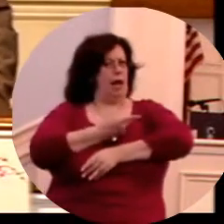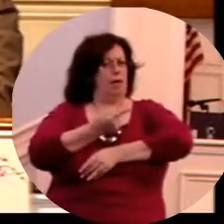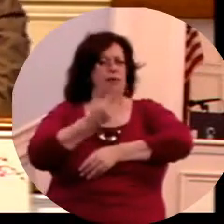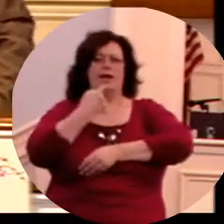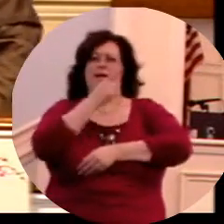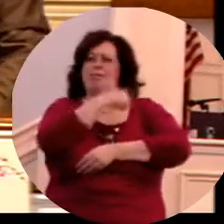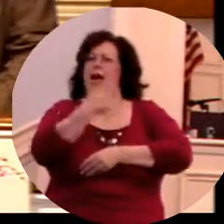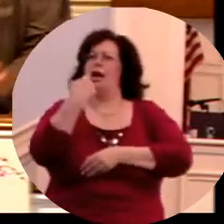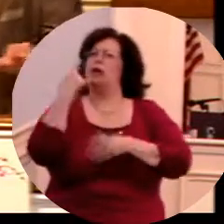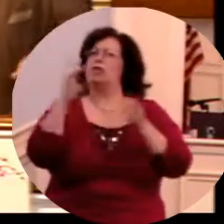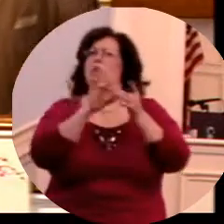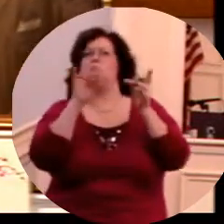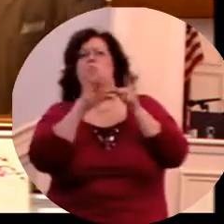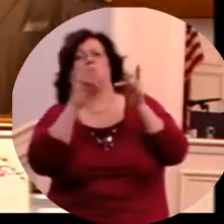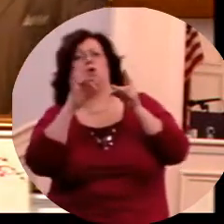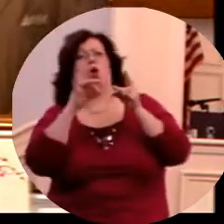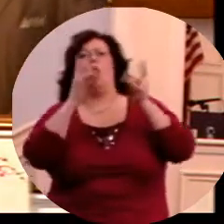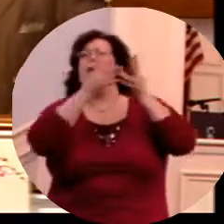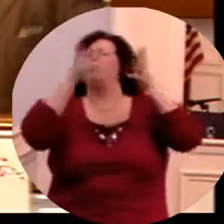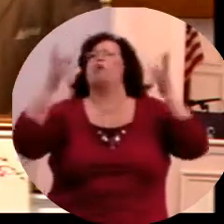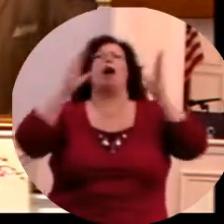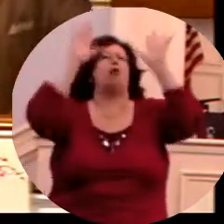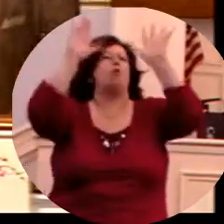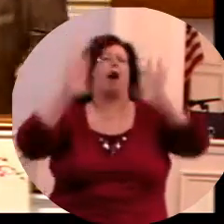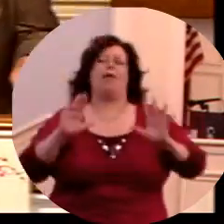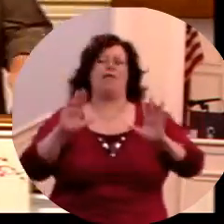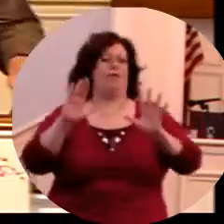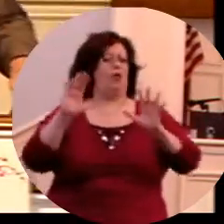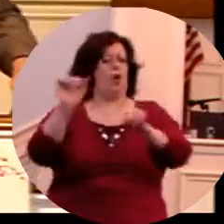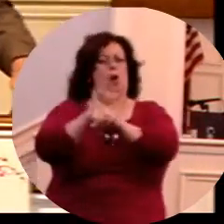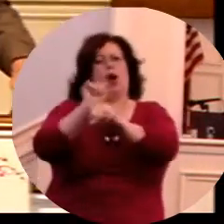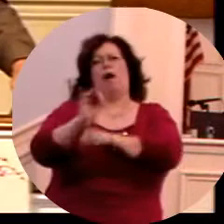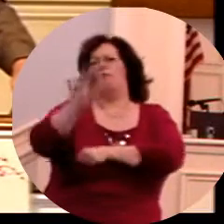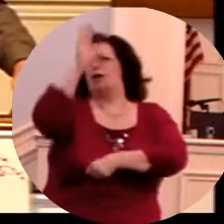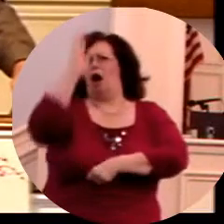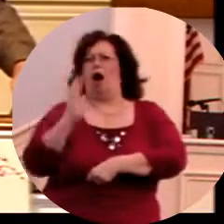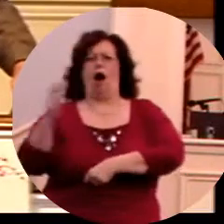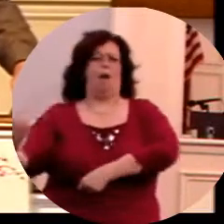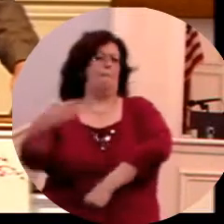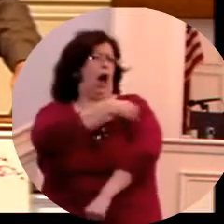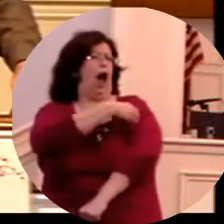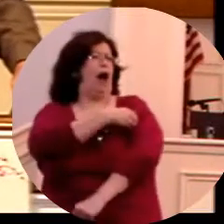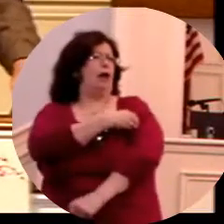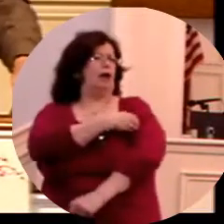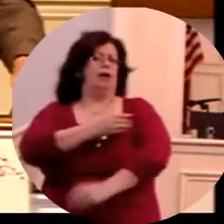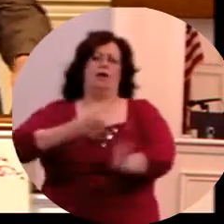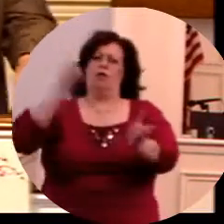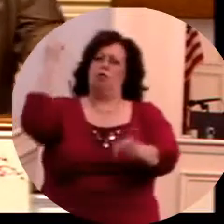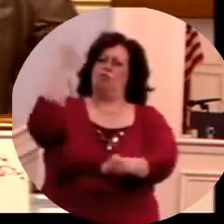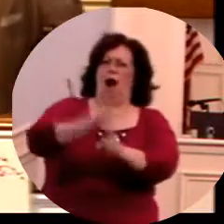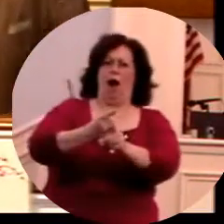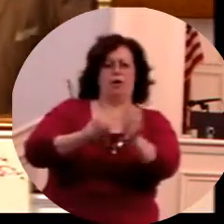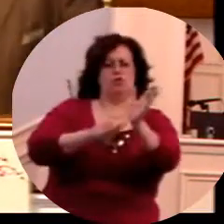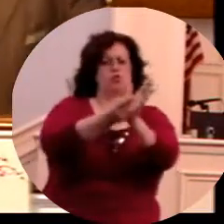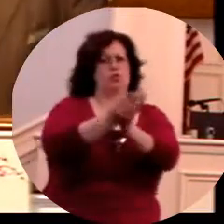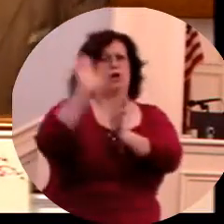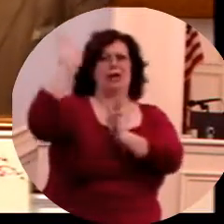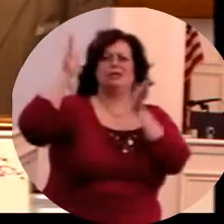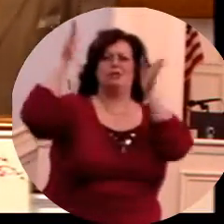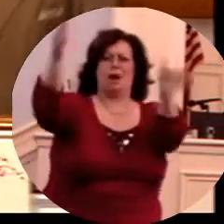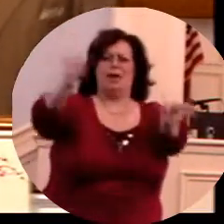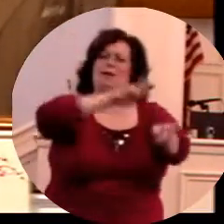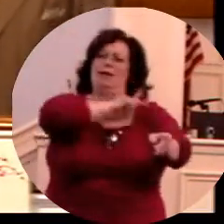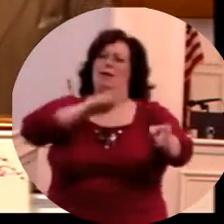of the Lamb, saying, great and marvelous are the works of Lord God Almighty. Just and true are thy